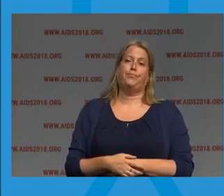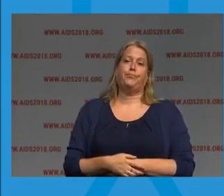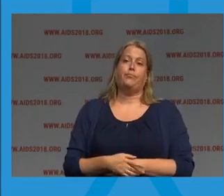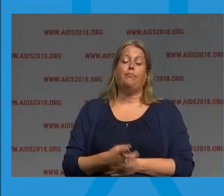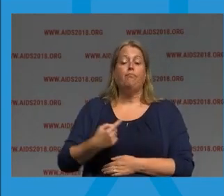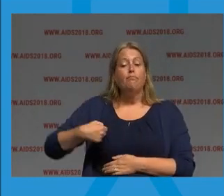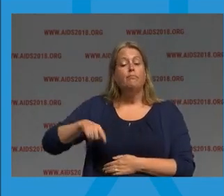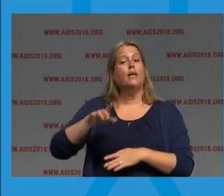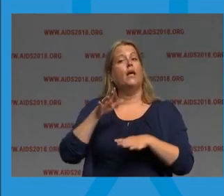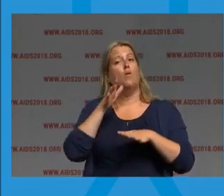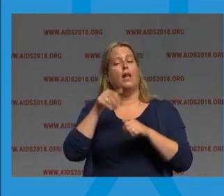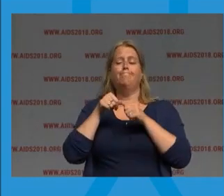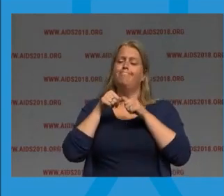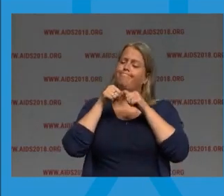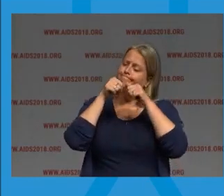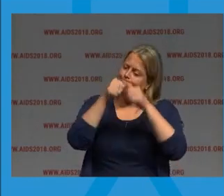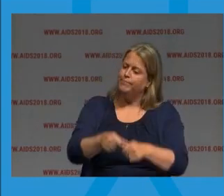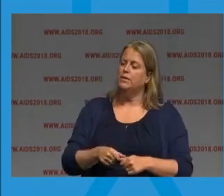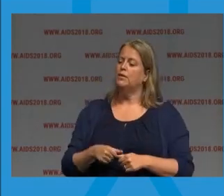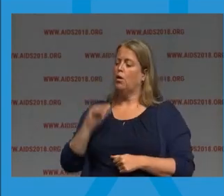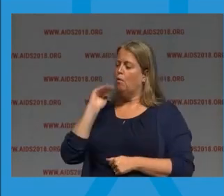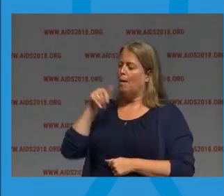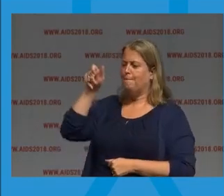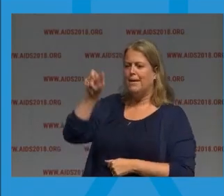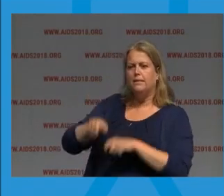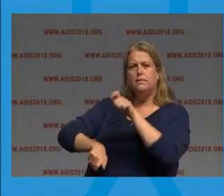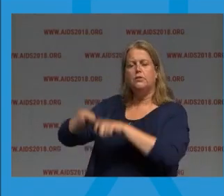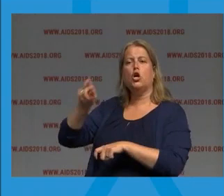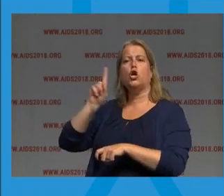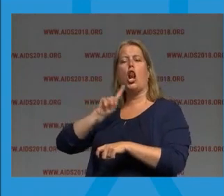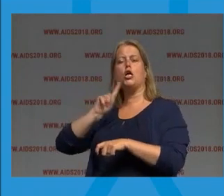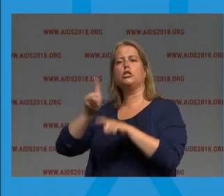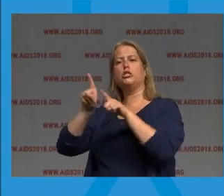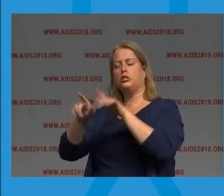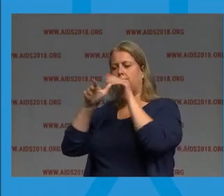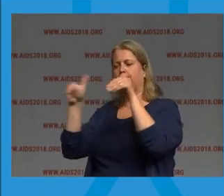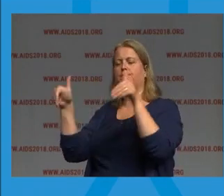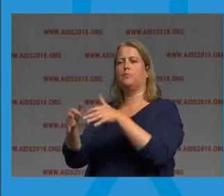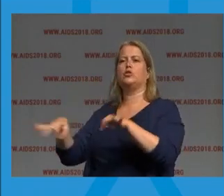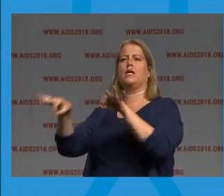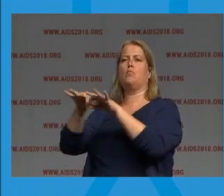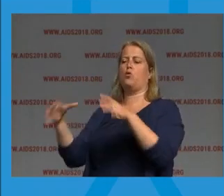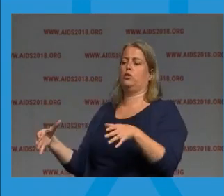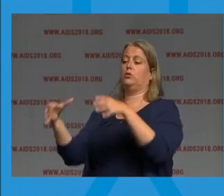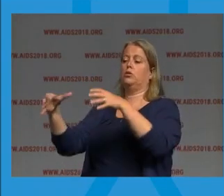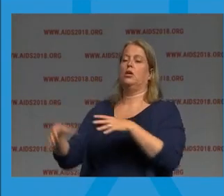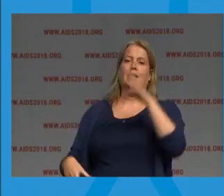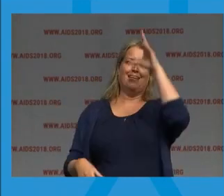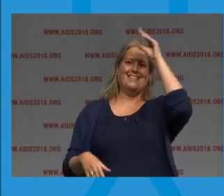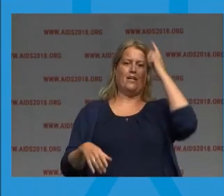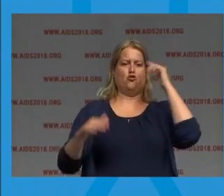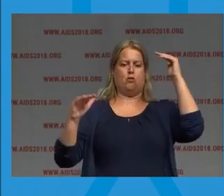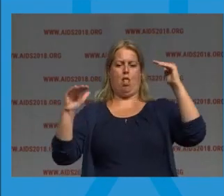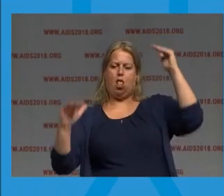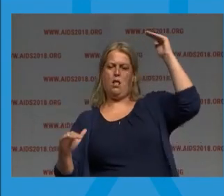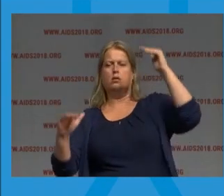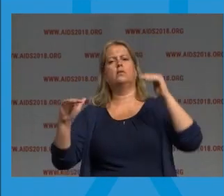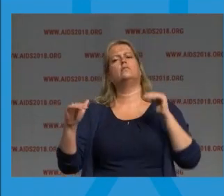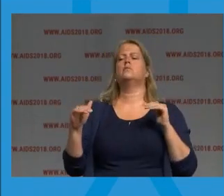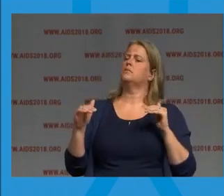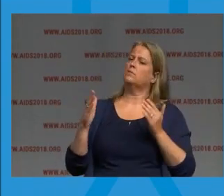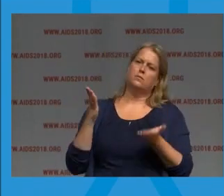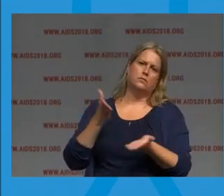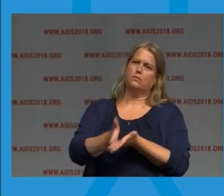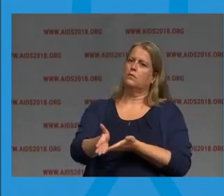put women and girls at the heart of everything we do. Gender inequality is an injustice that continues to negatively